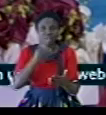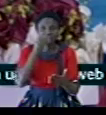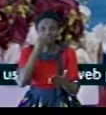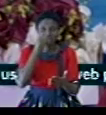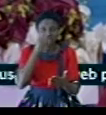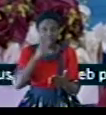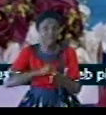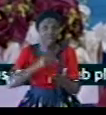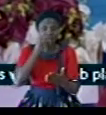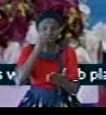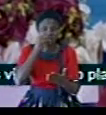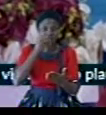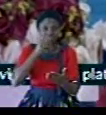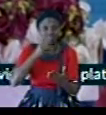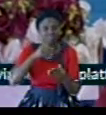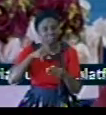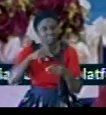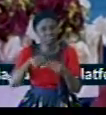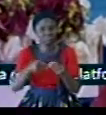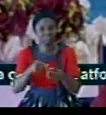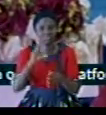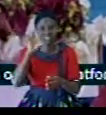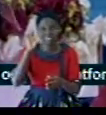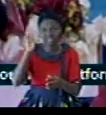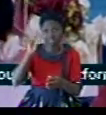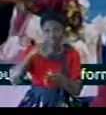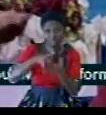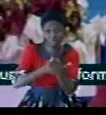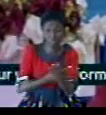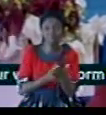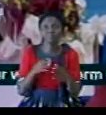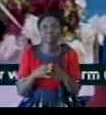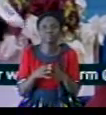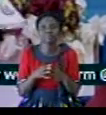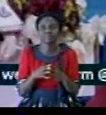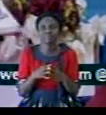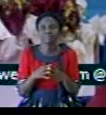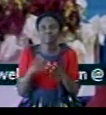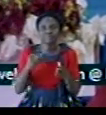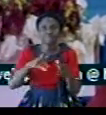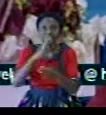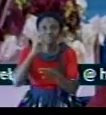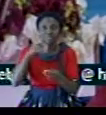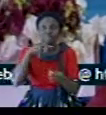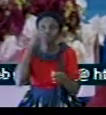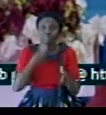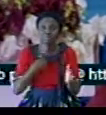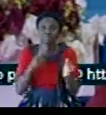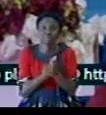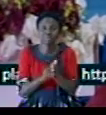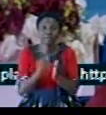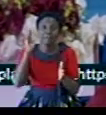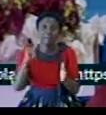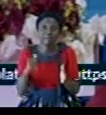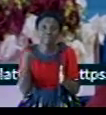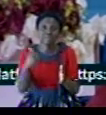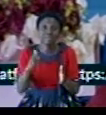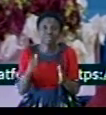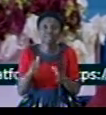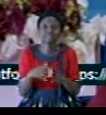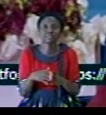7. But that yesterday, okay, the Spirit told me that by 10